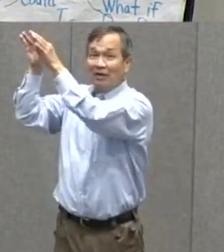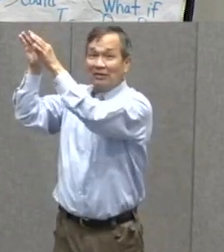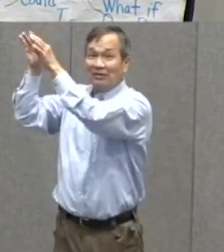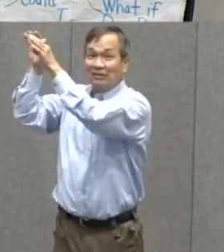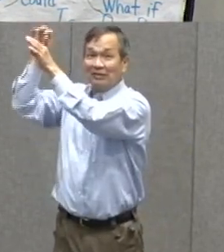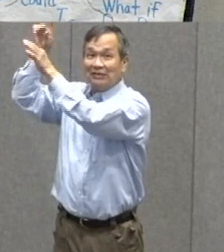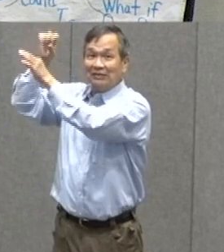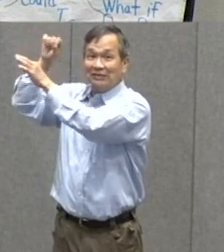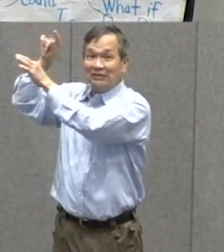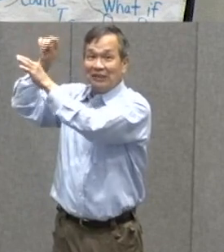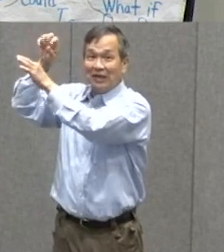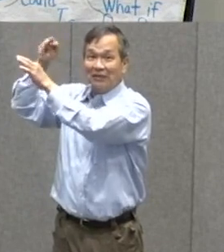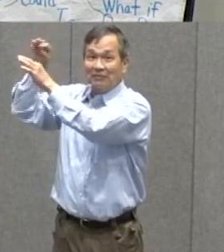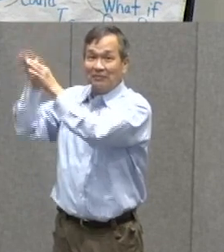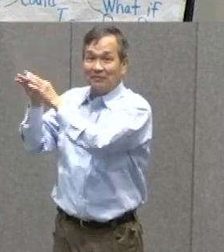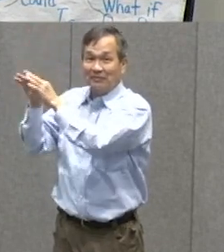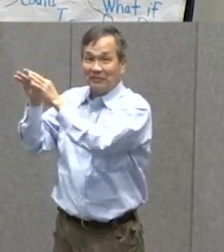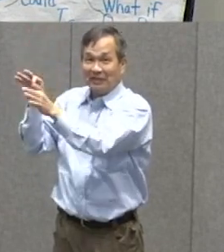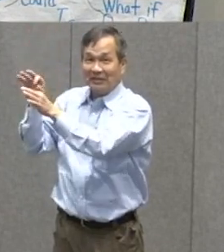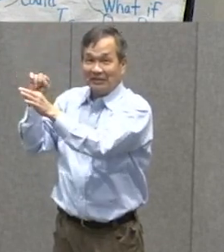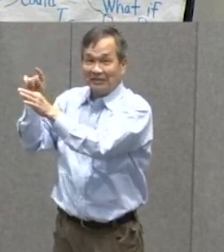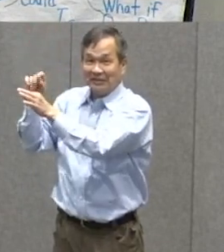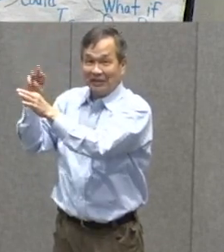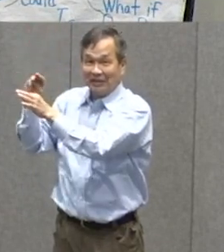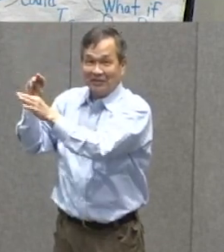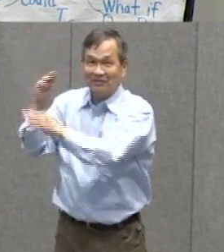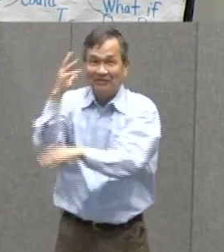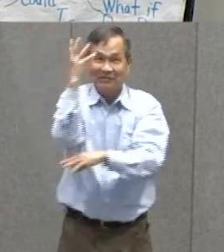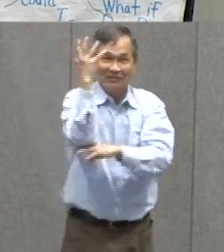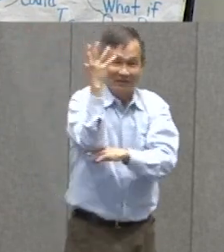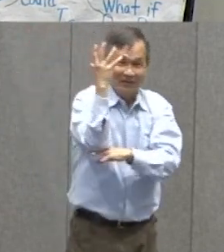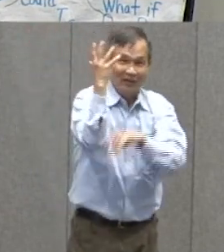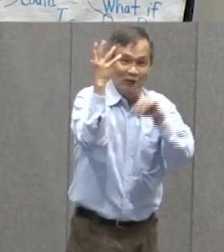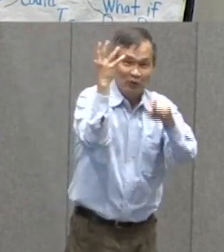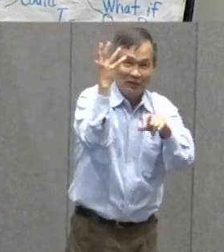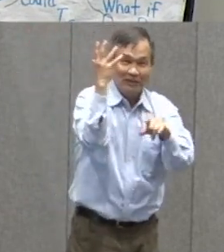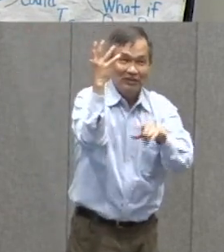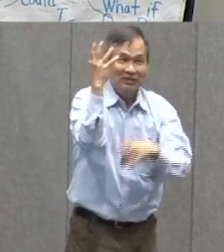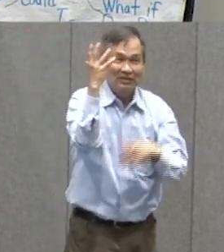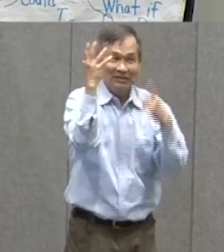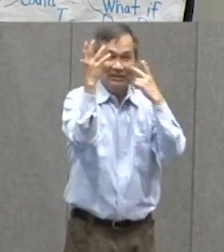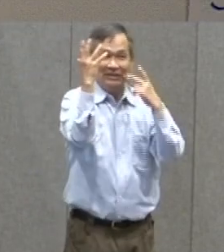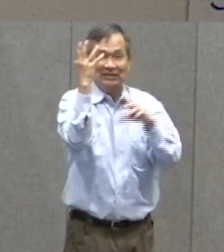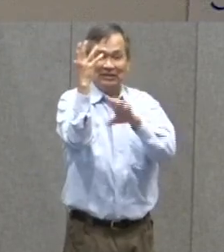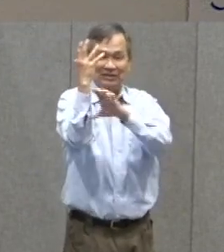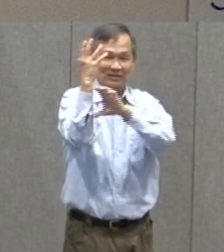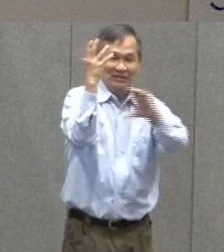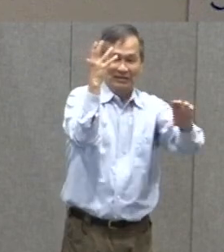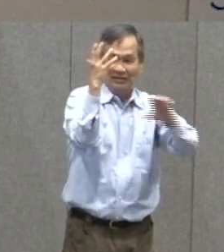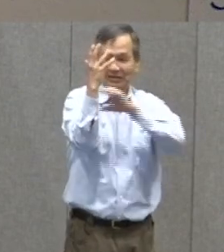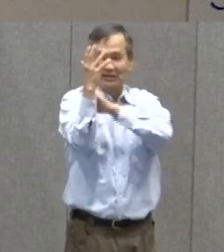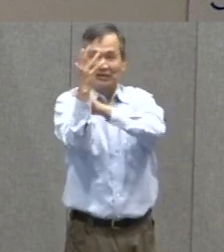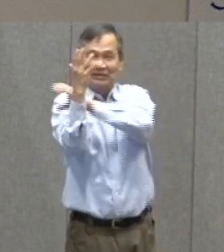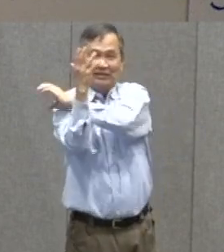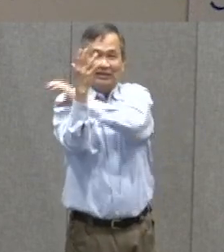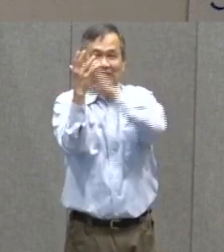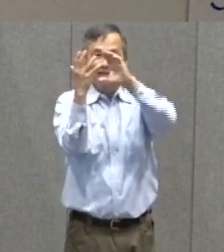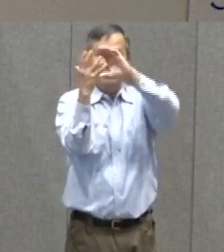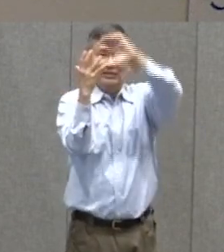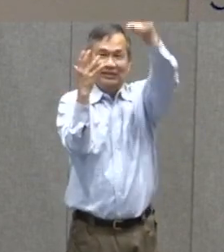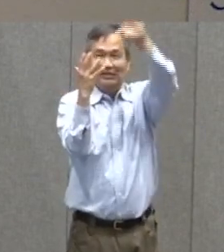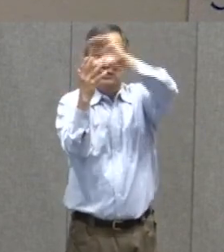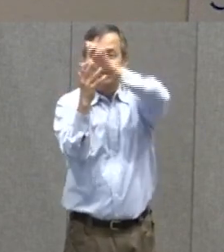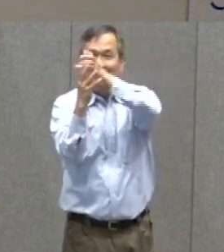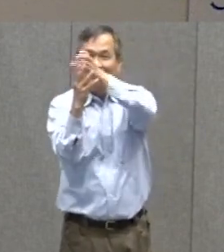sentence stems that you can use for observations. And these are question stems. So question